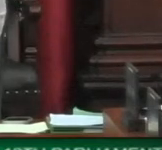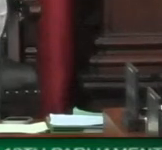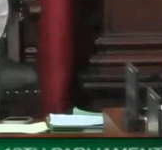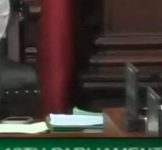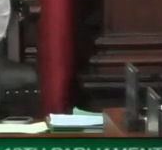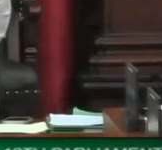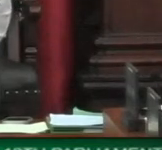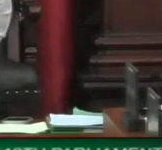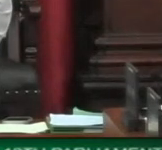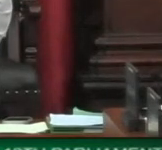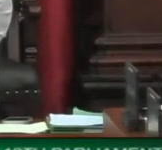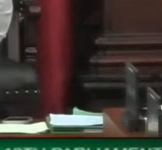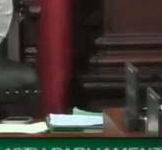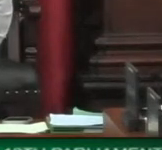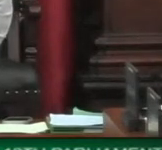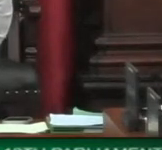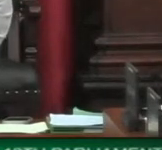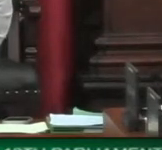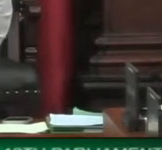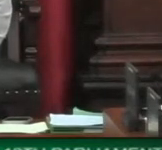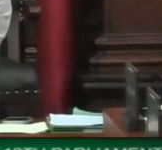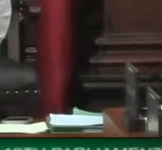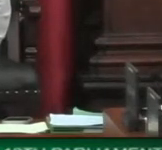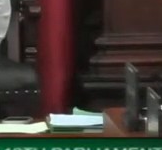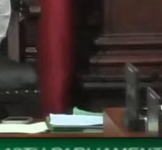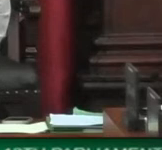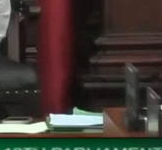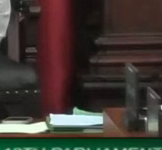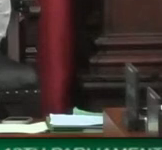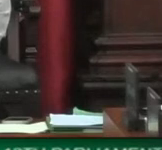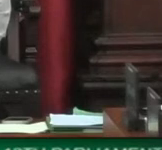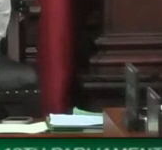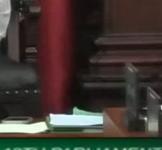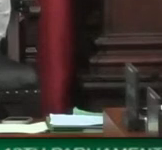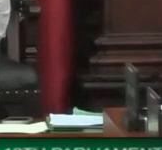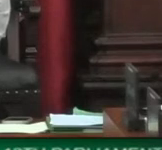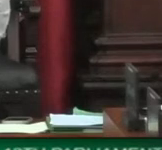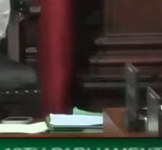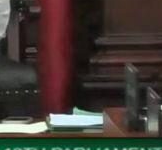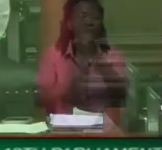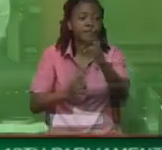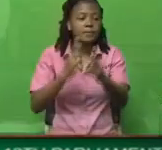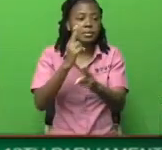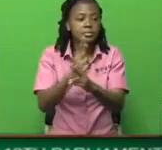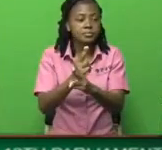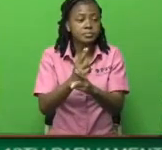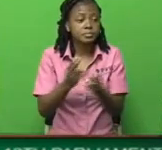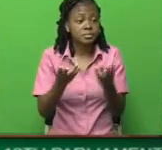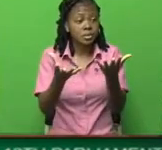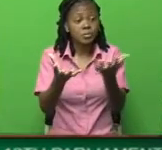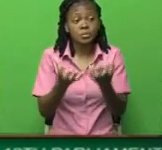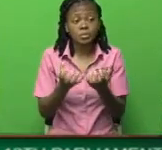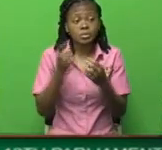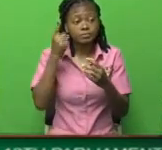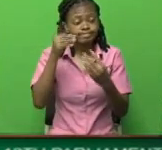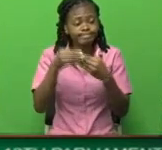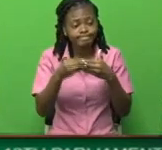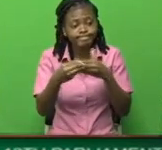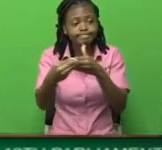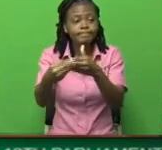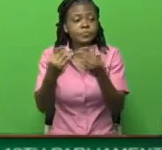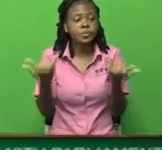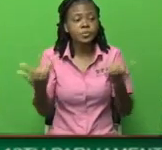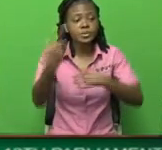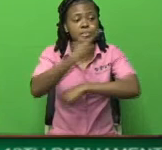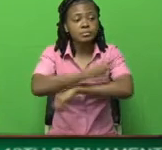almighty God we give thanks to you the creator of the universe and humbly beseech you to direct and prosper the deliberations of the